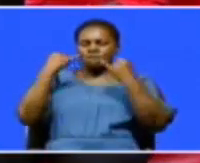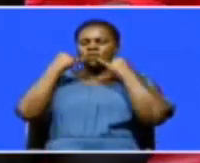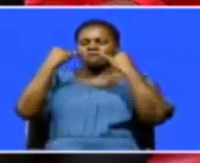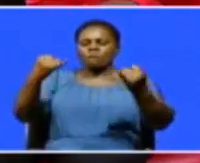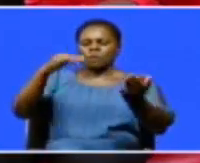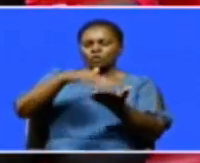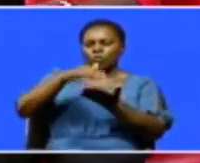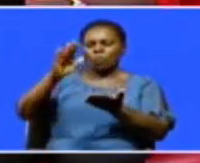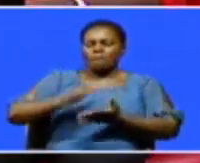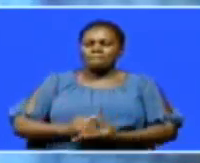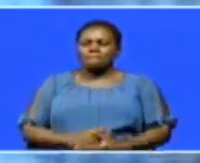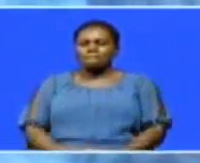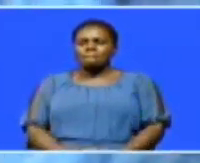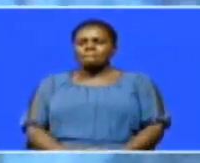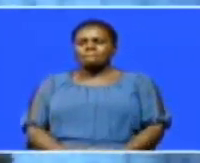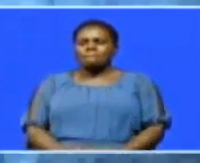details.